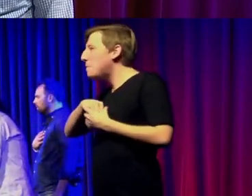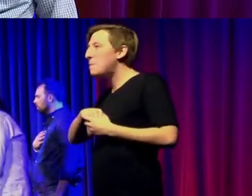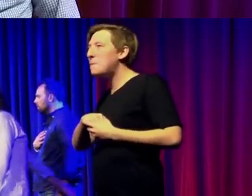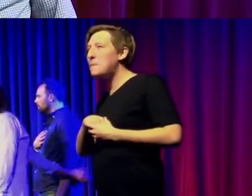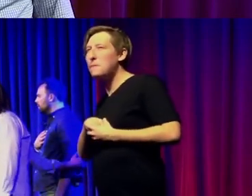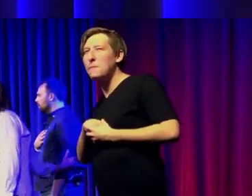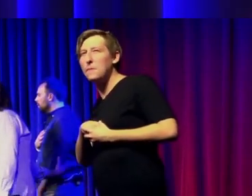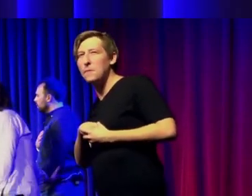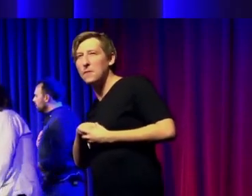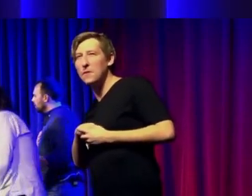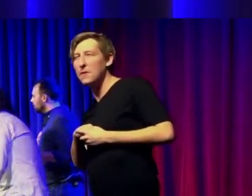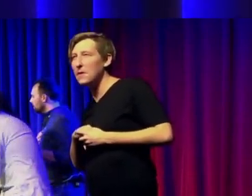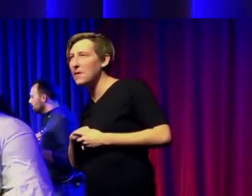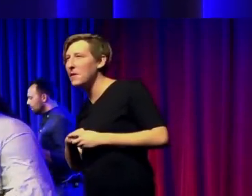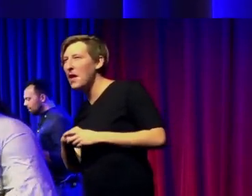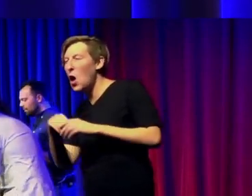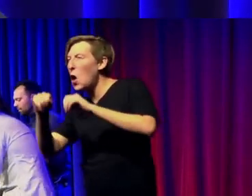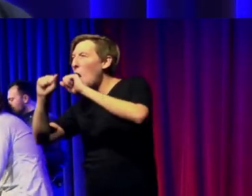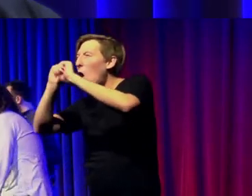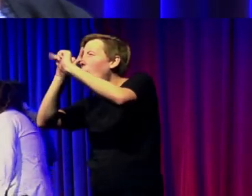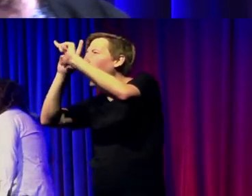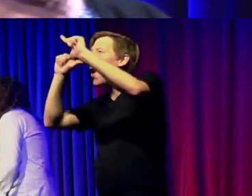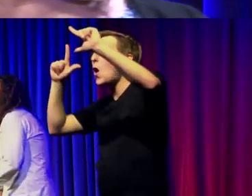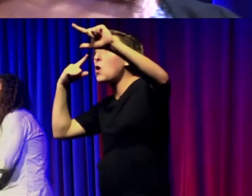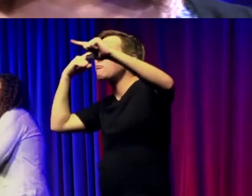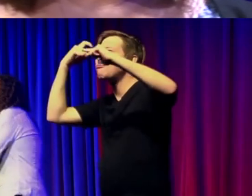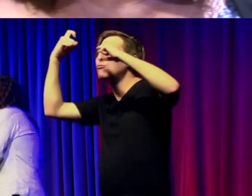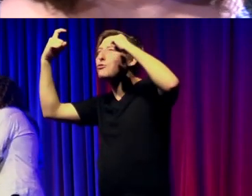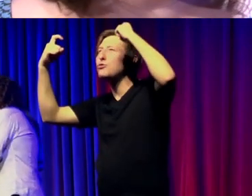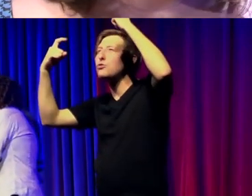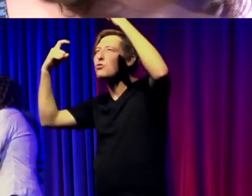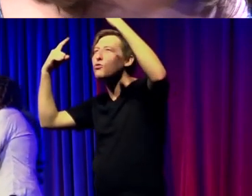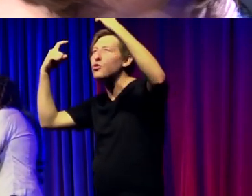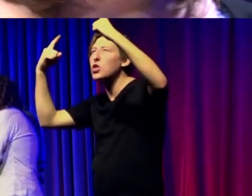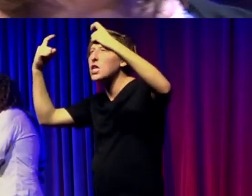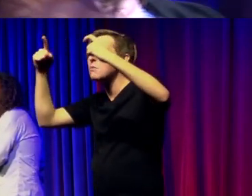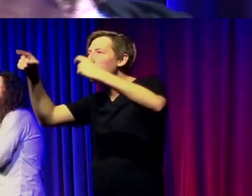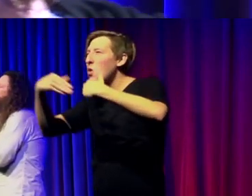All of them within the next 10 years will die.